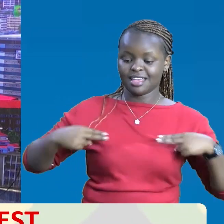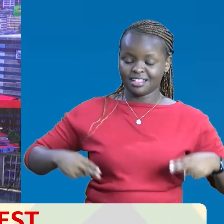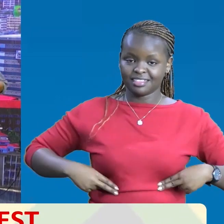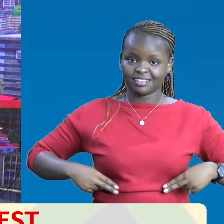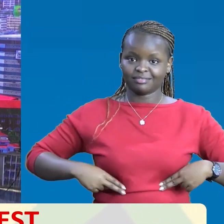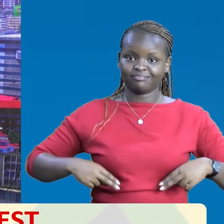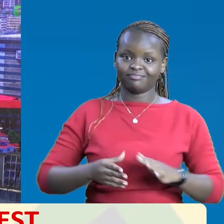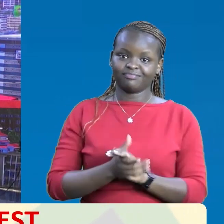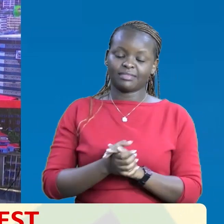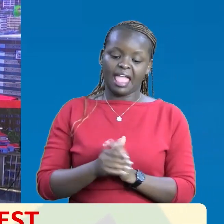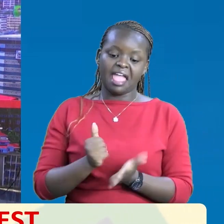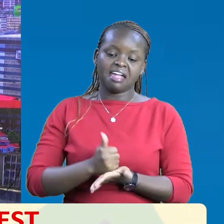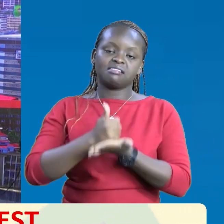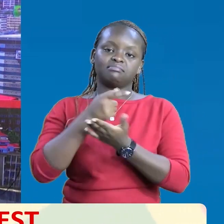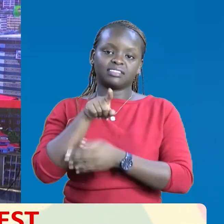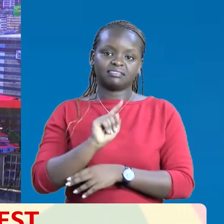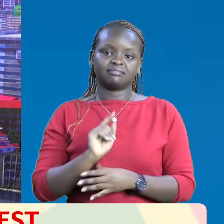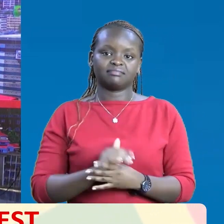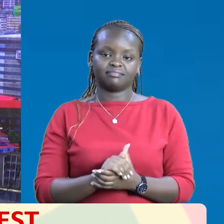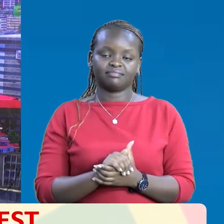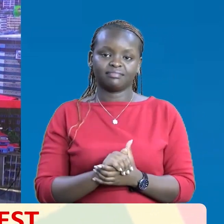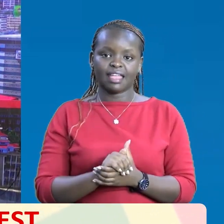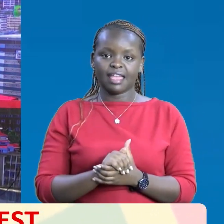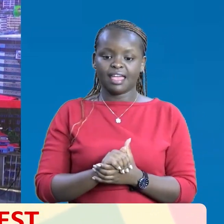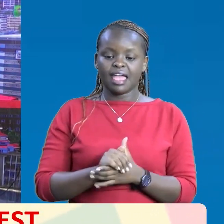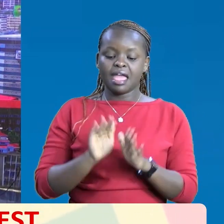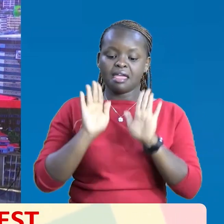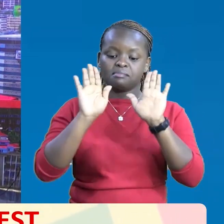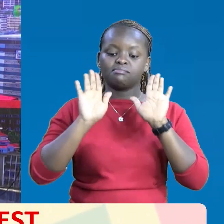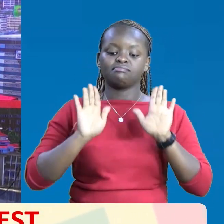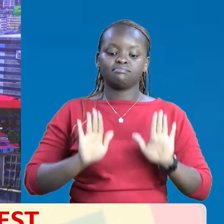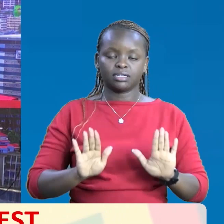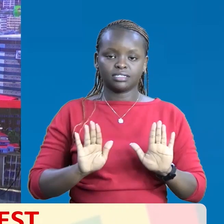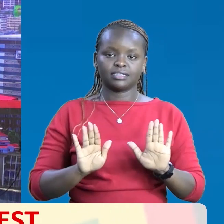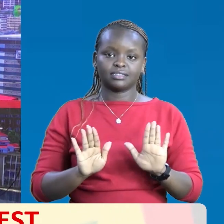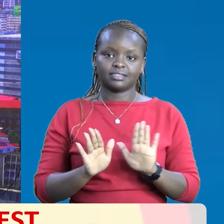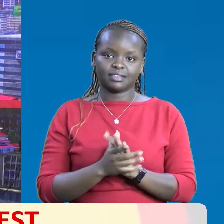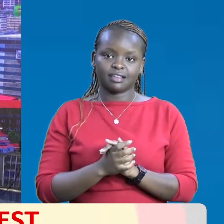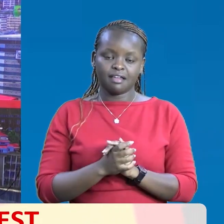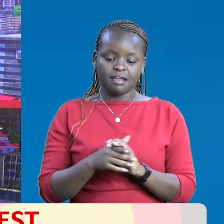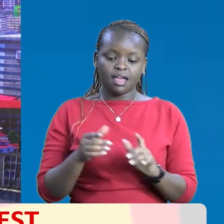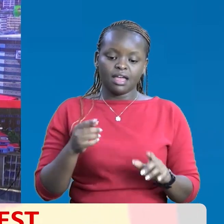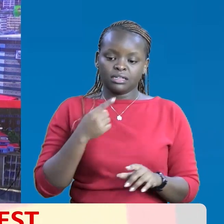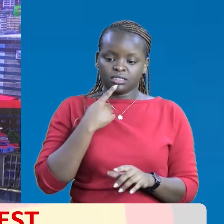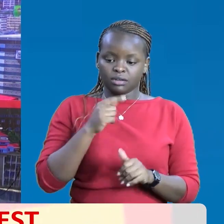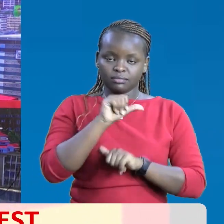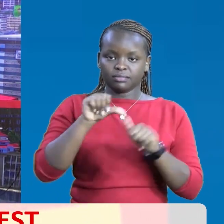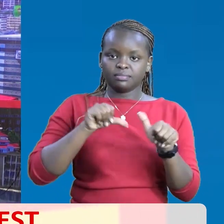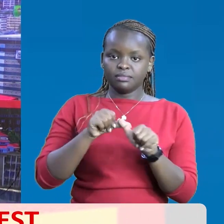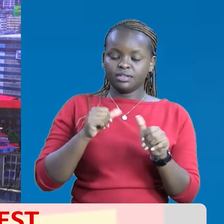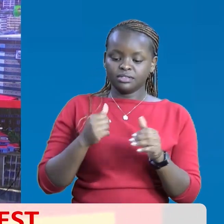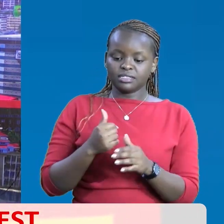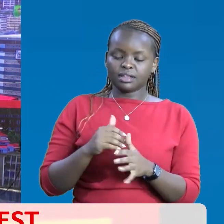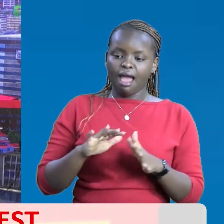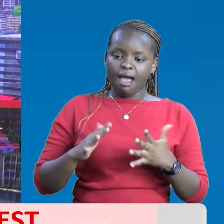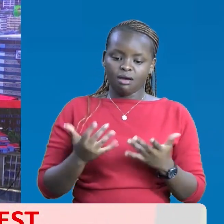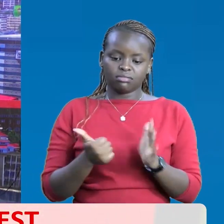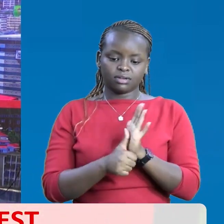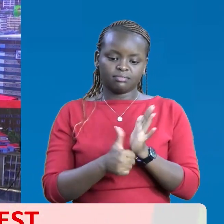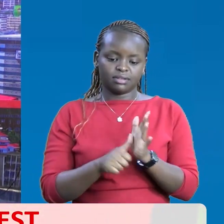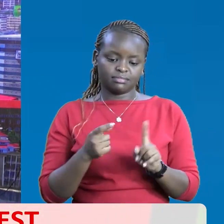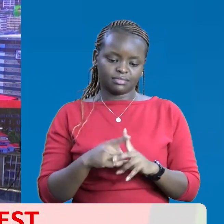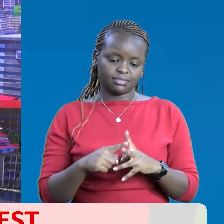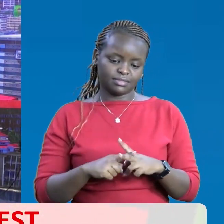you kujisaidia. Ndio sasa. Ni important sana umesema story from a younger age because by the in my circle of